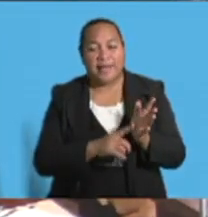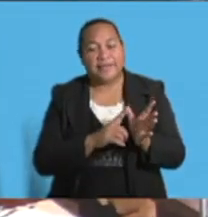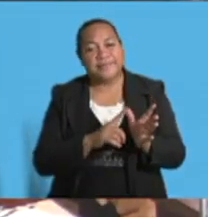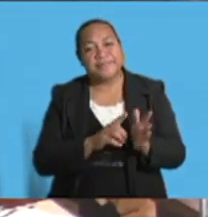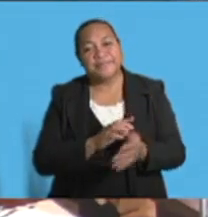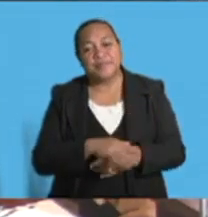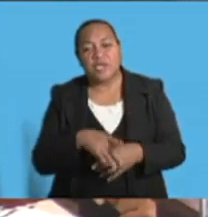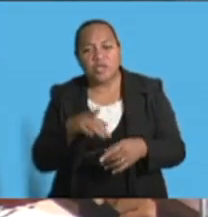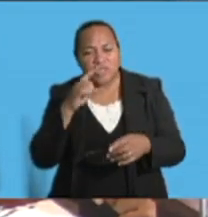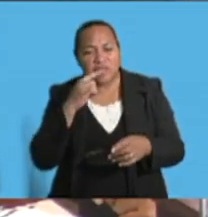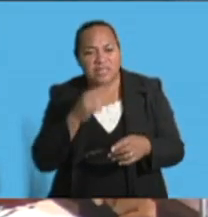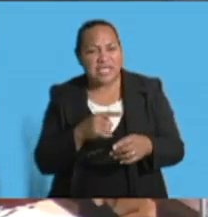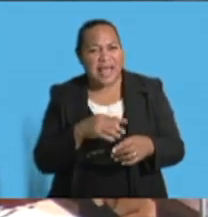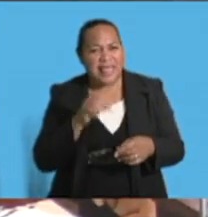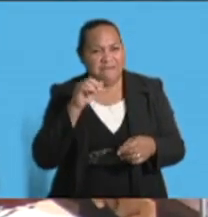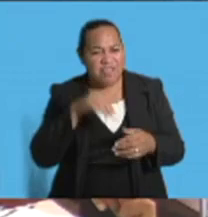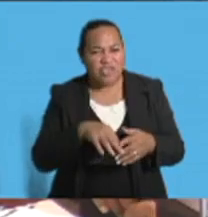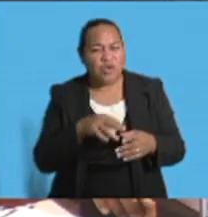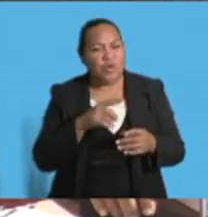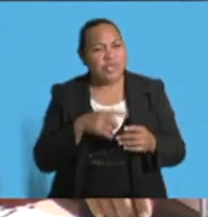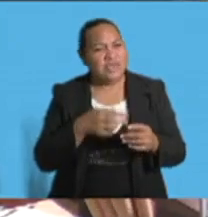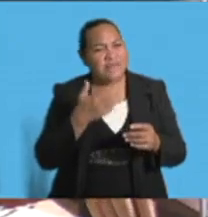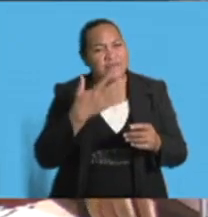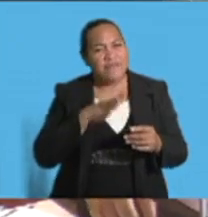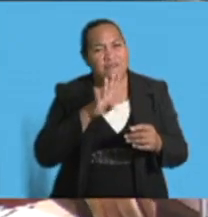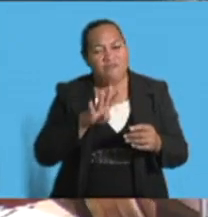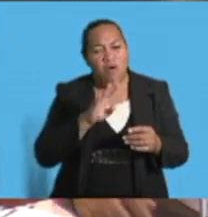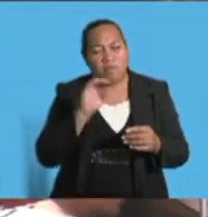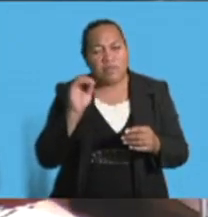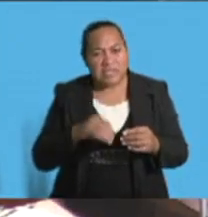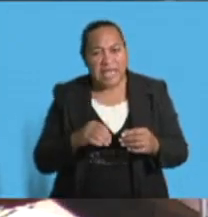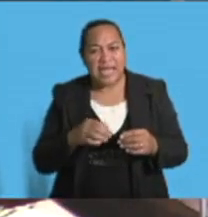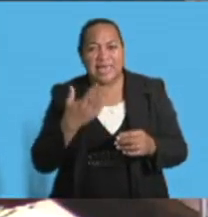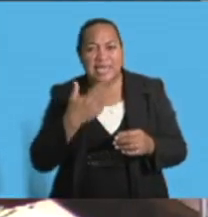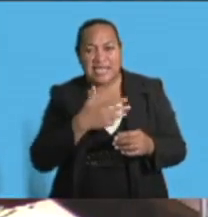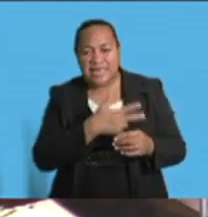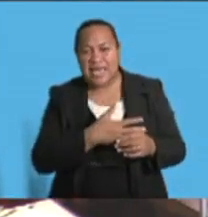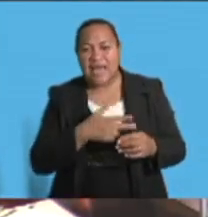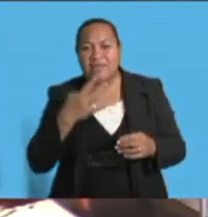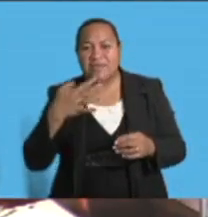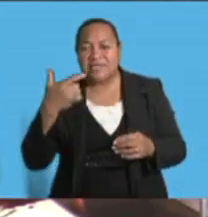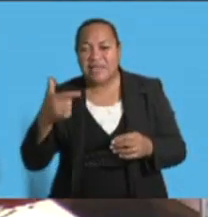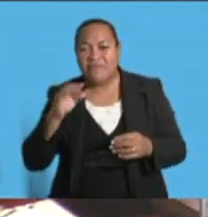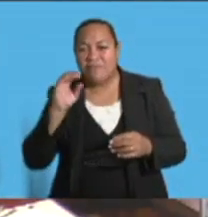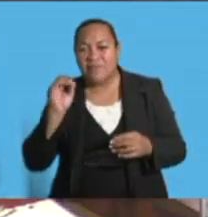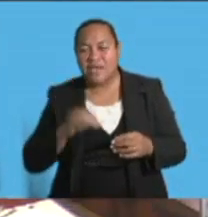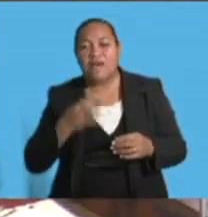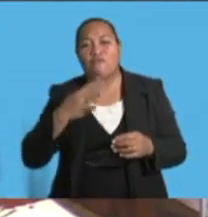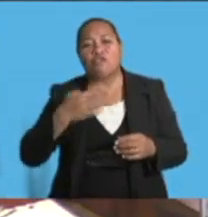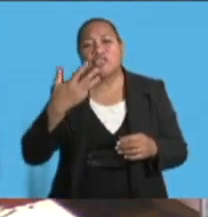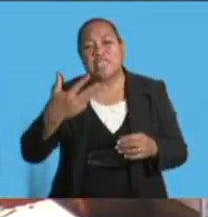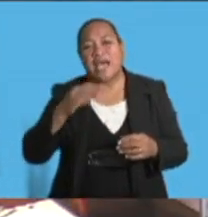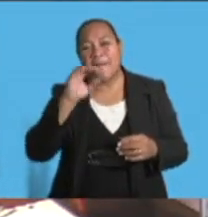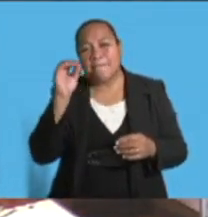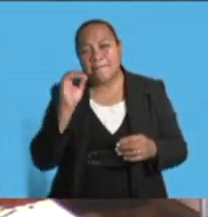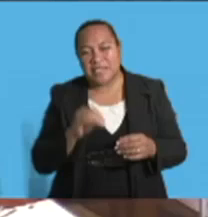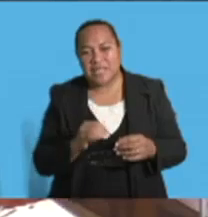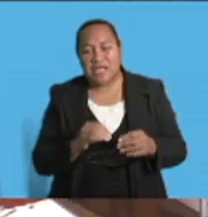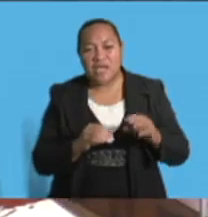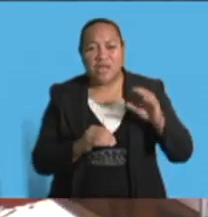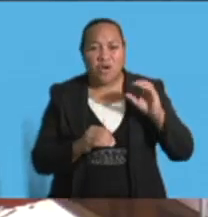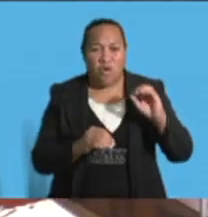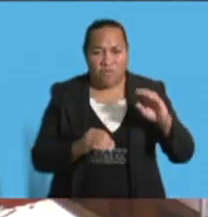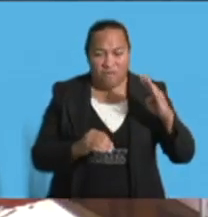was 54%. 1998, 47%. 2003, 49%.